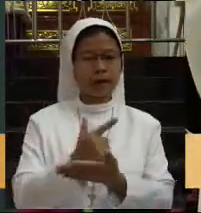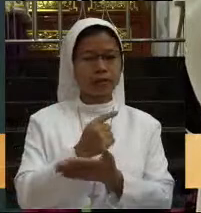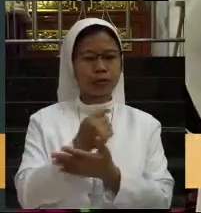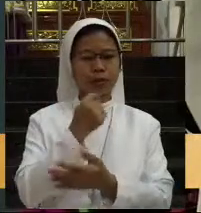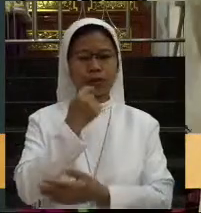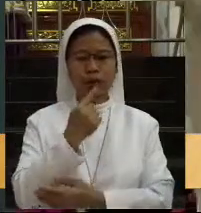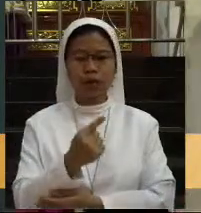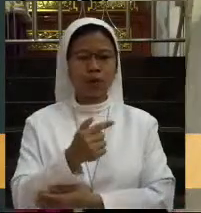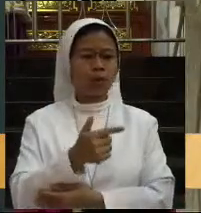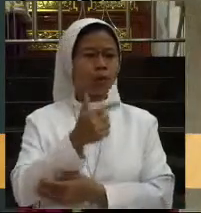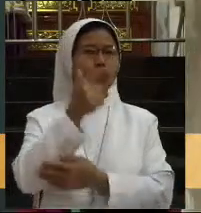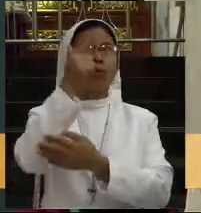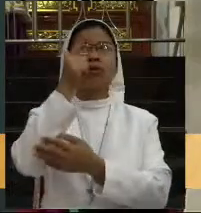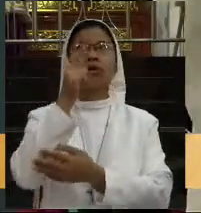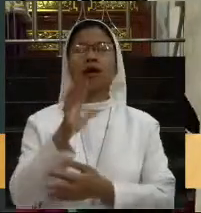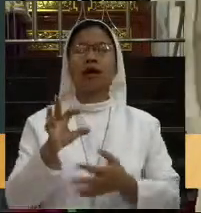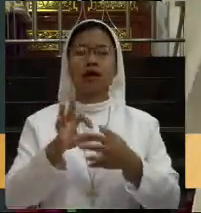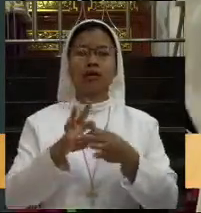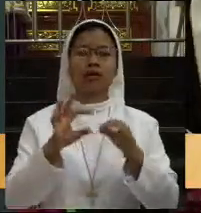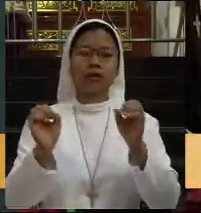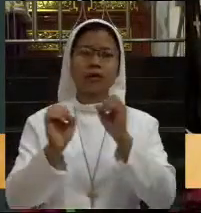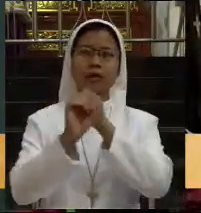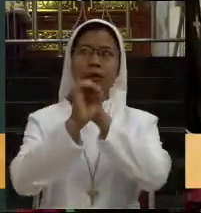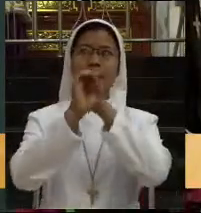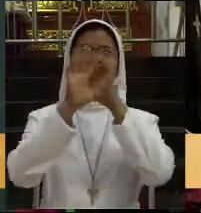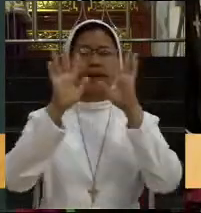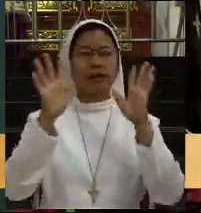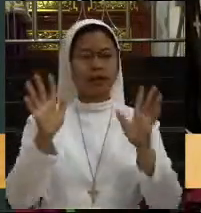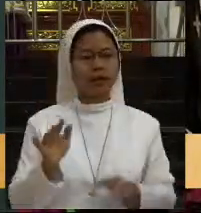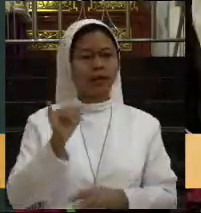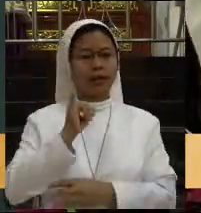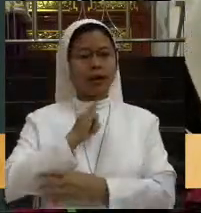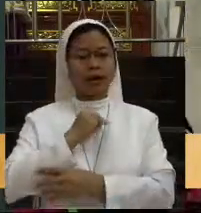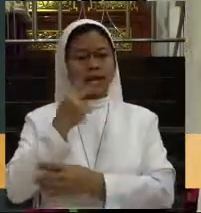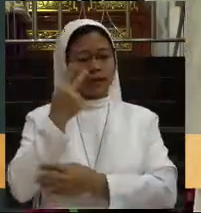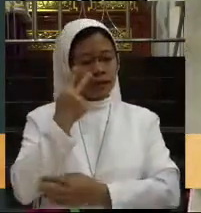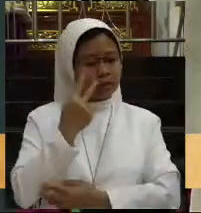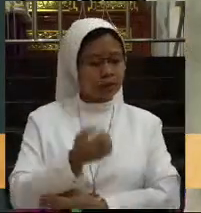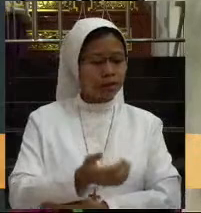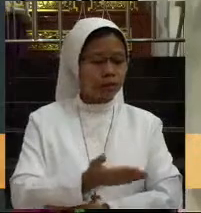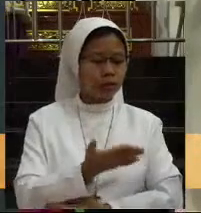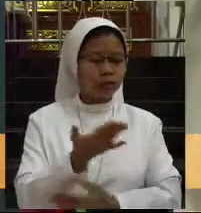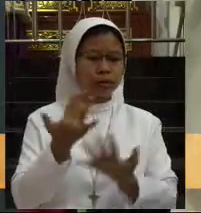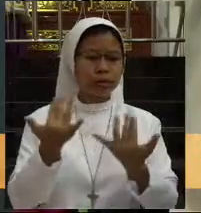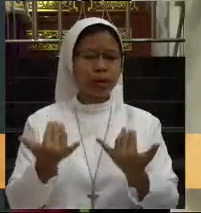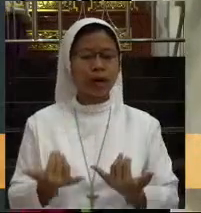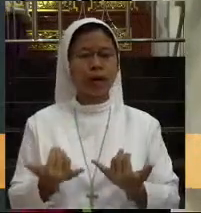may exit the drama of human living.